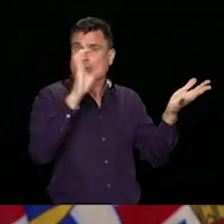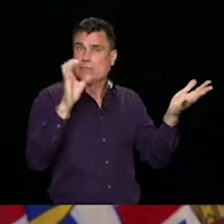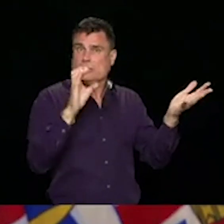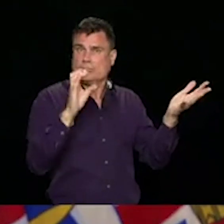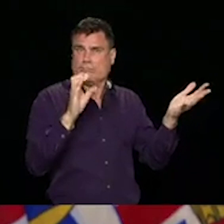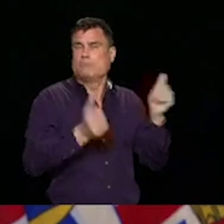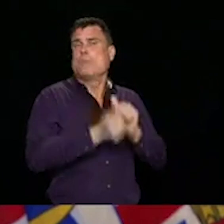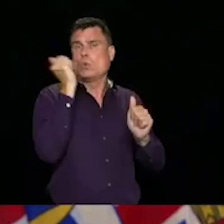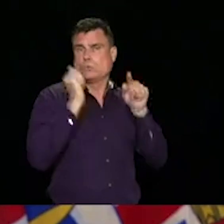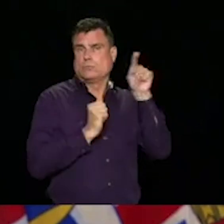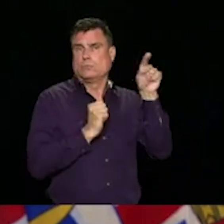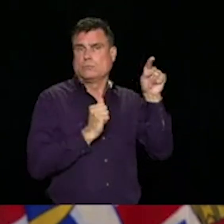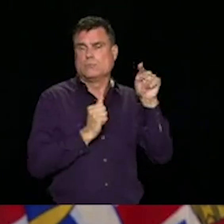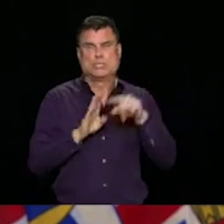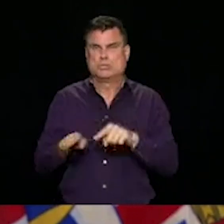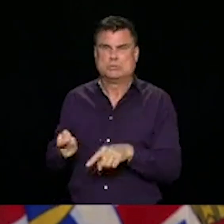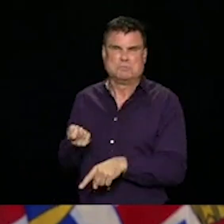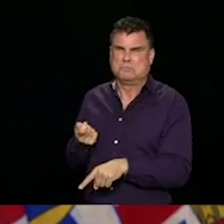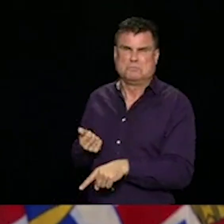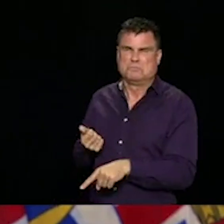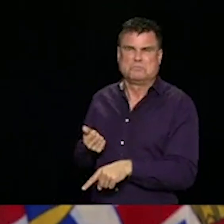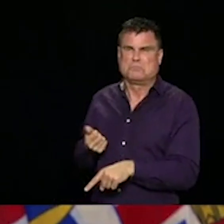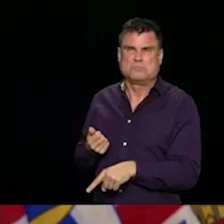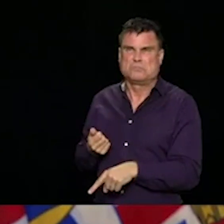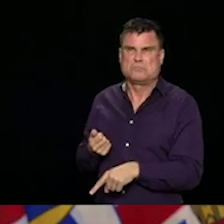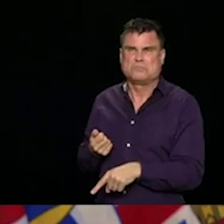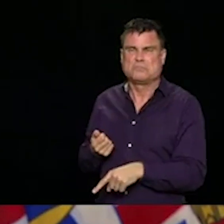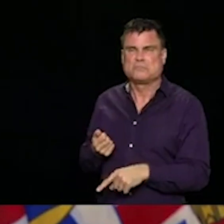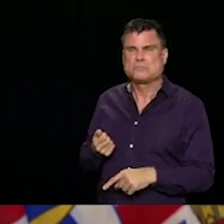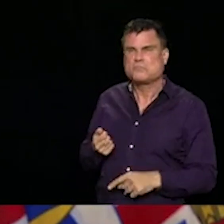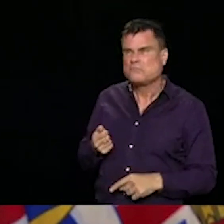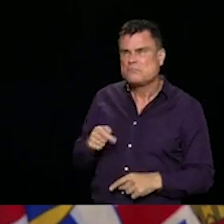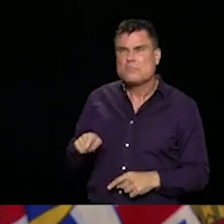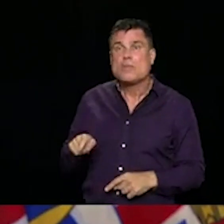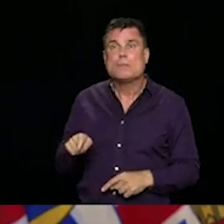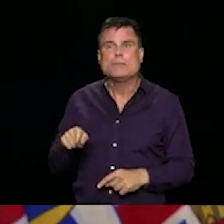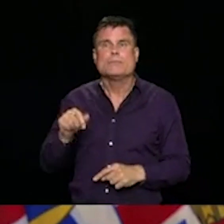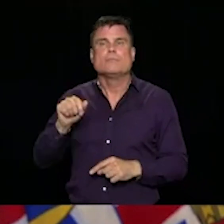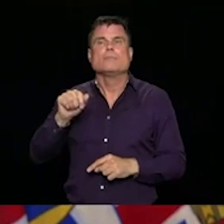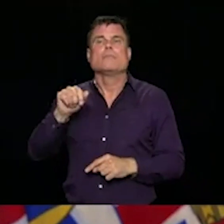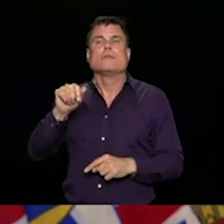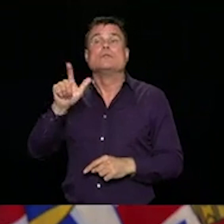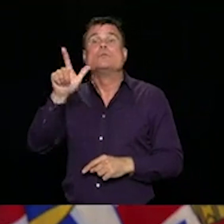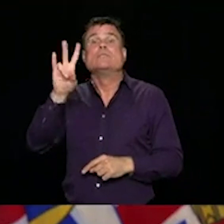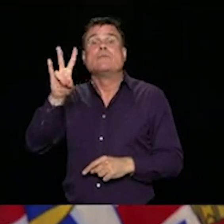fewer cases of children needing to be hospitalized or have intensive care